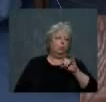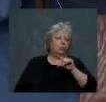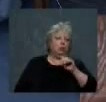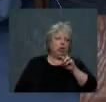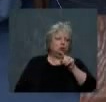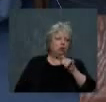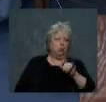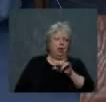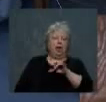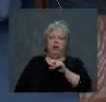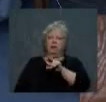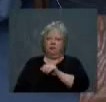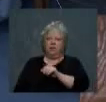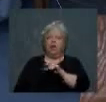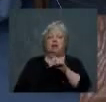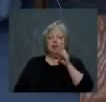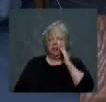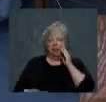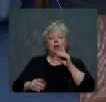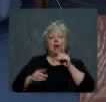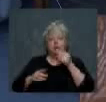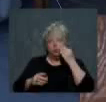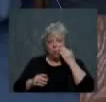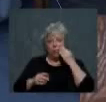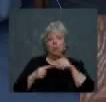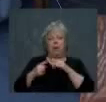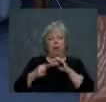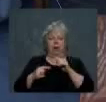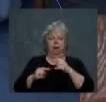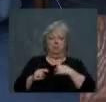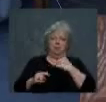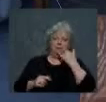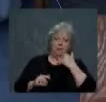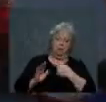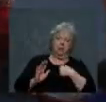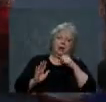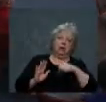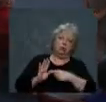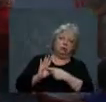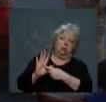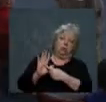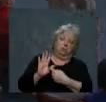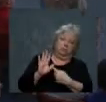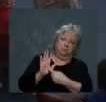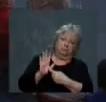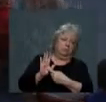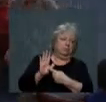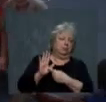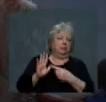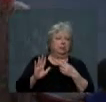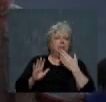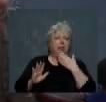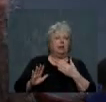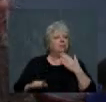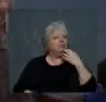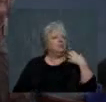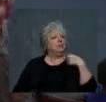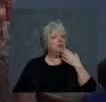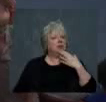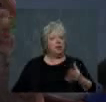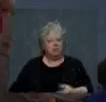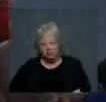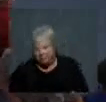know about us. I can show you on my phone. Thank you. Thank you.